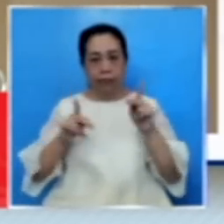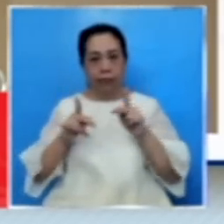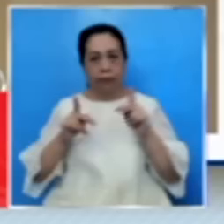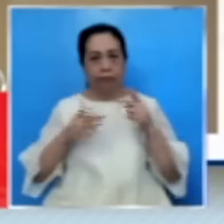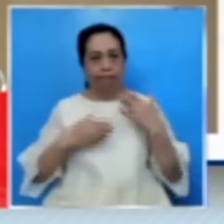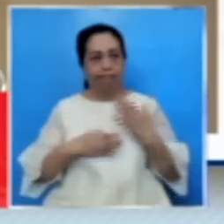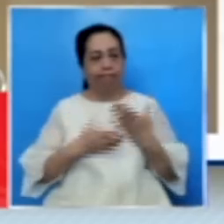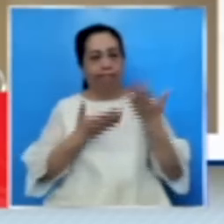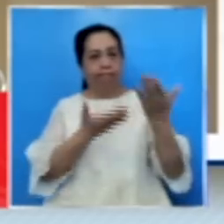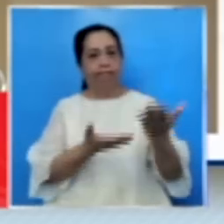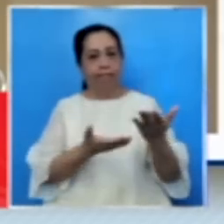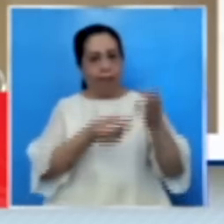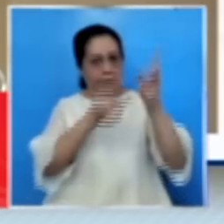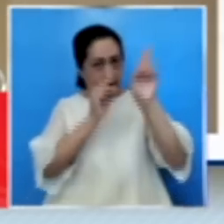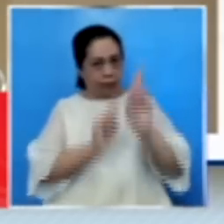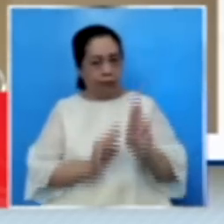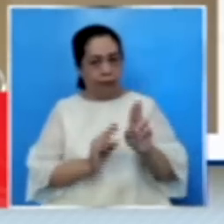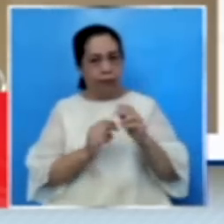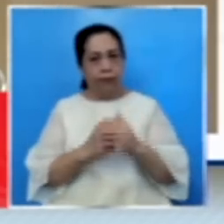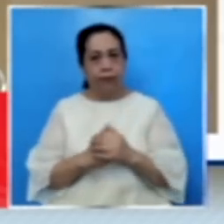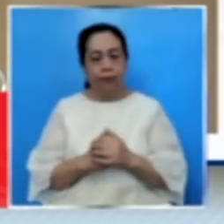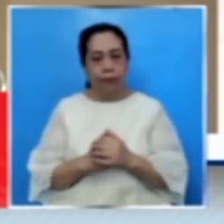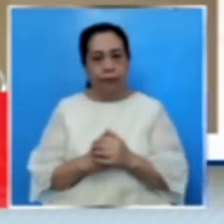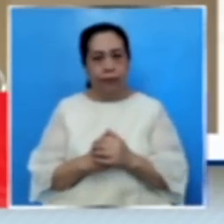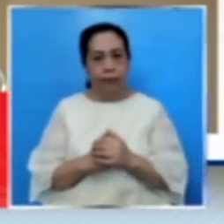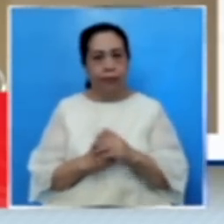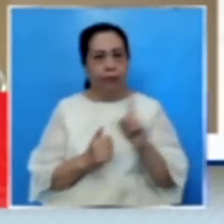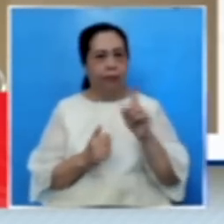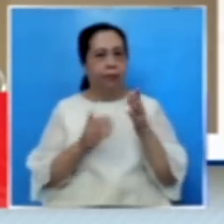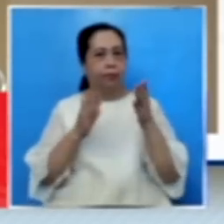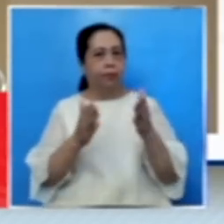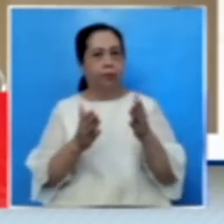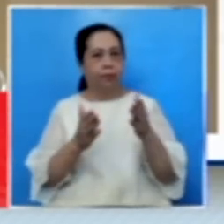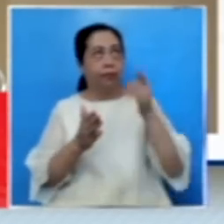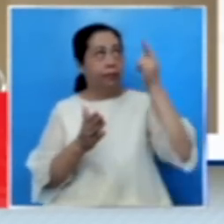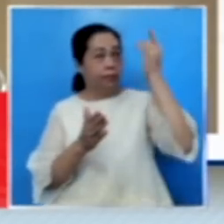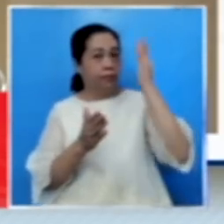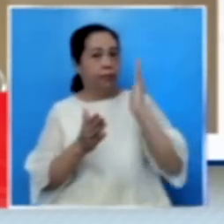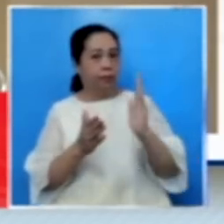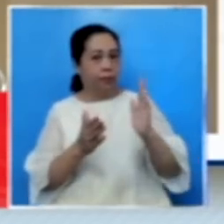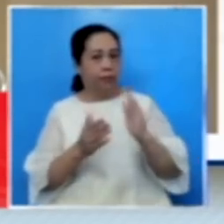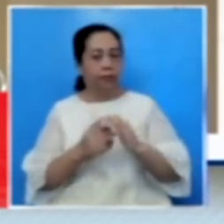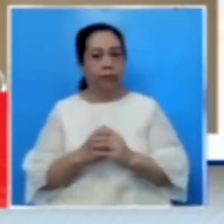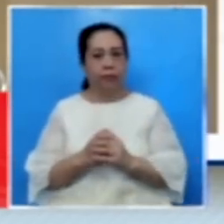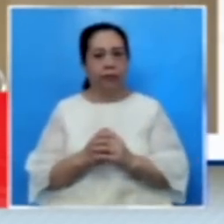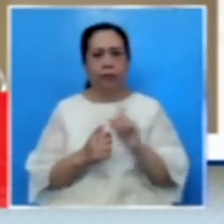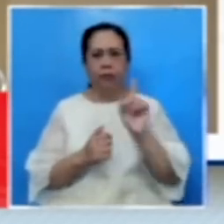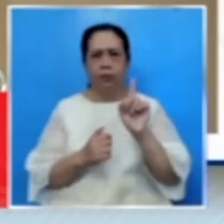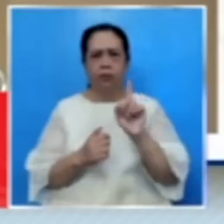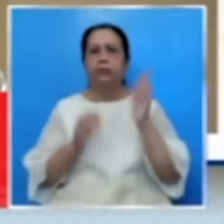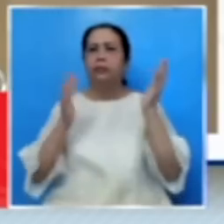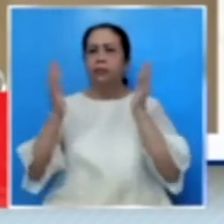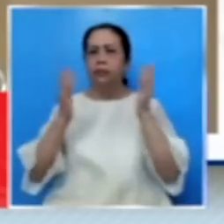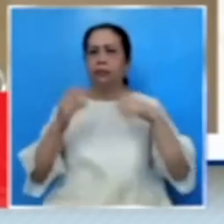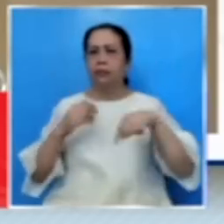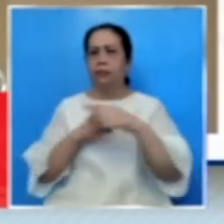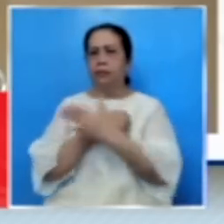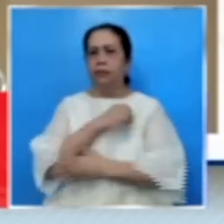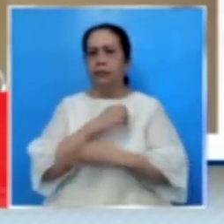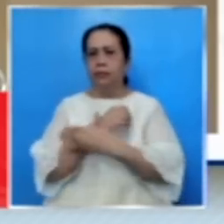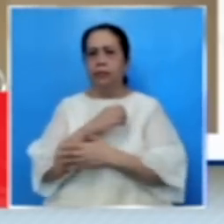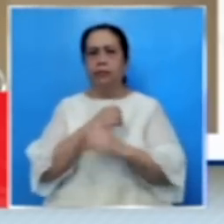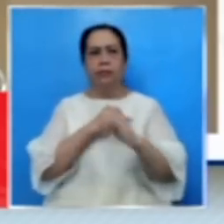to honoring the will of God, to serving our country and our fellow